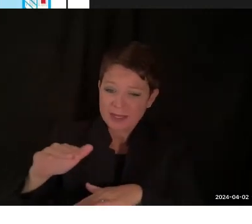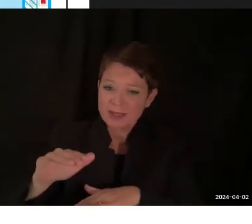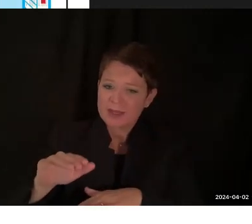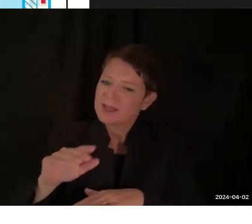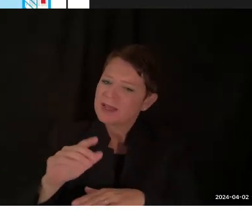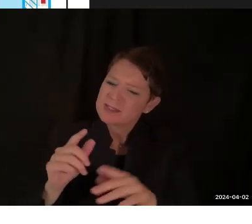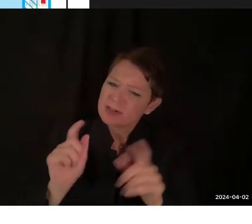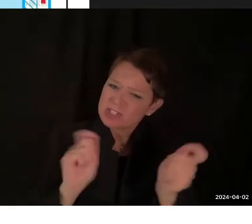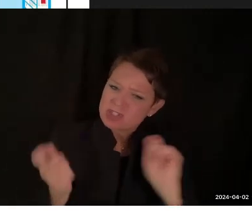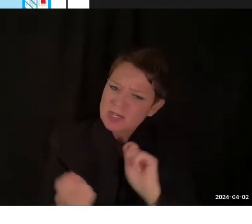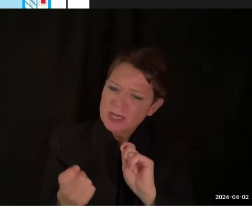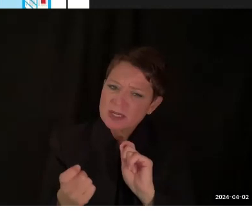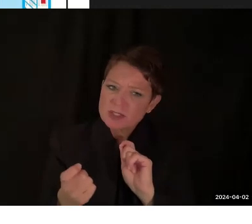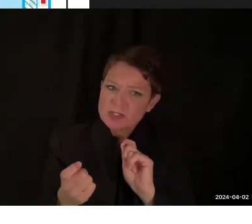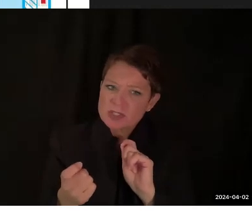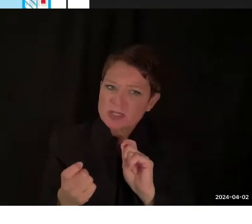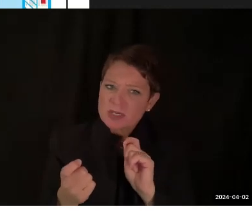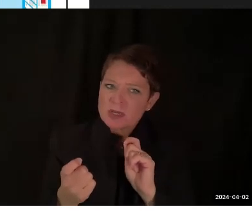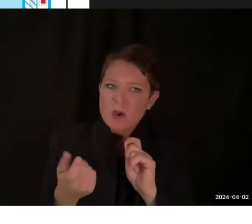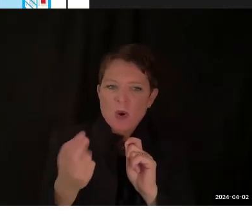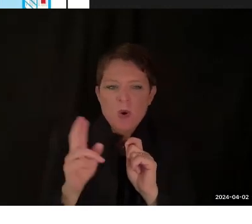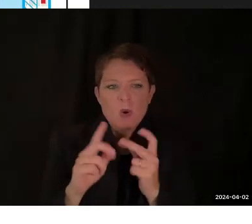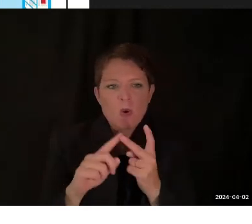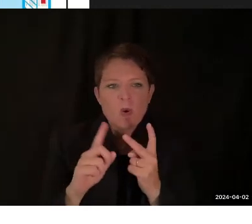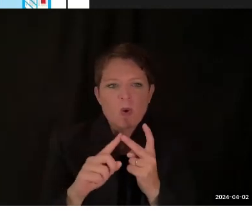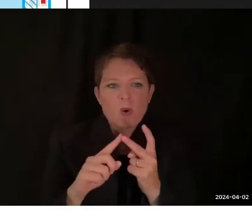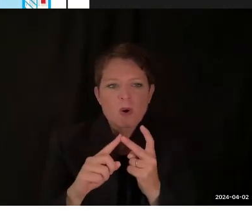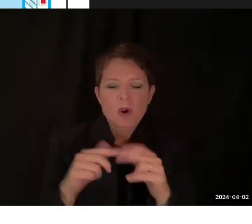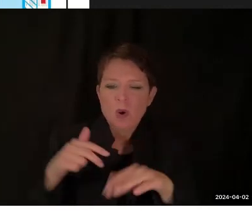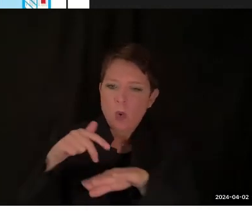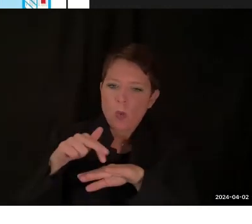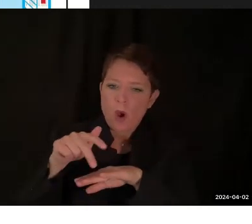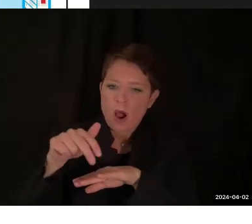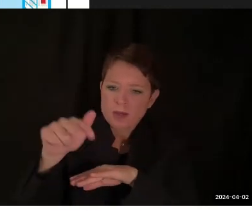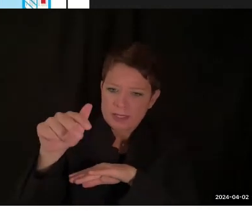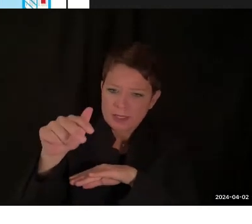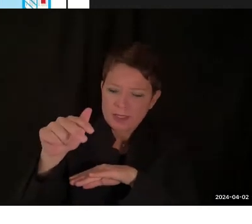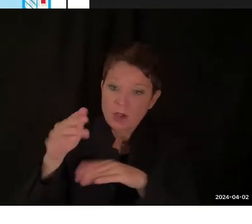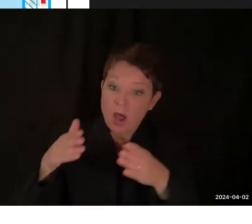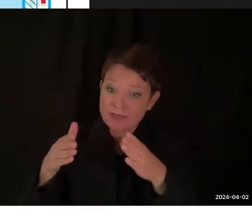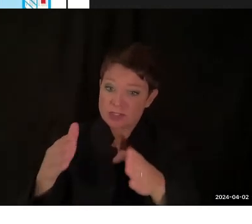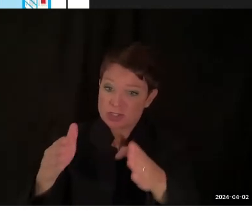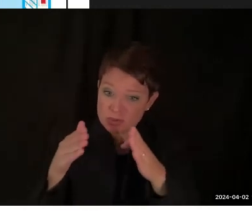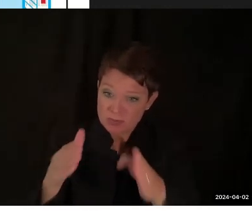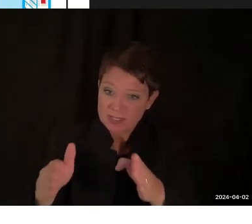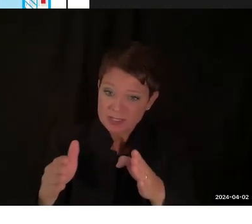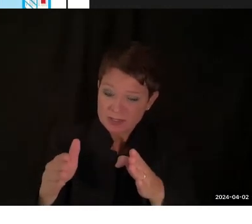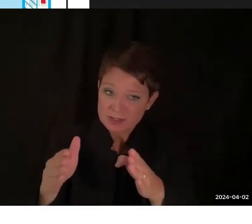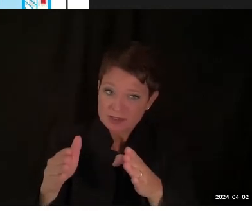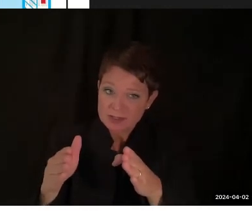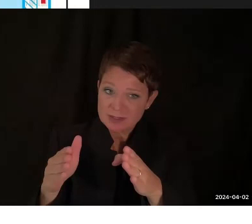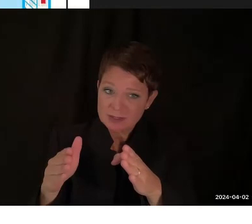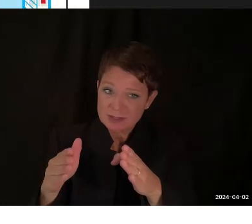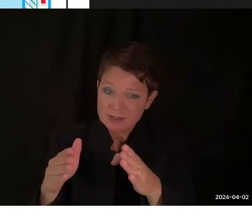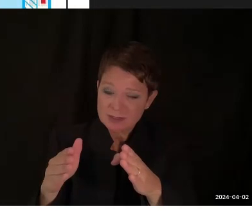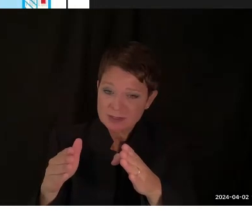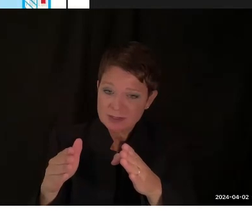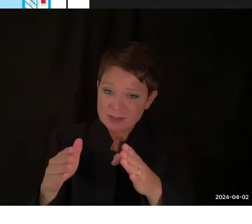change, or are the pedestrians walking on a street cartway?